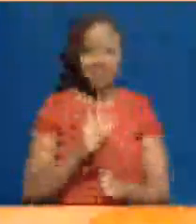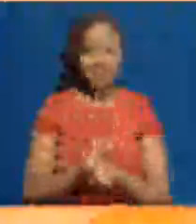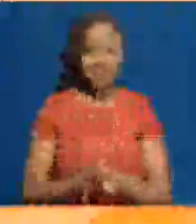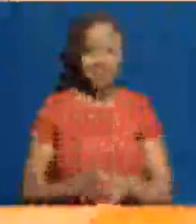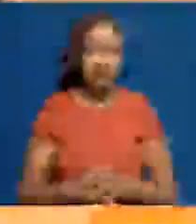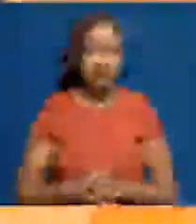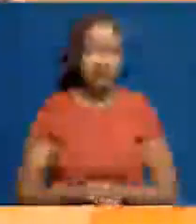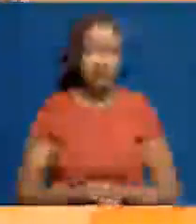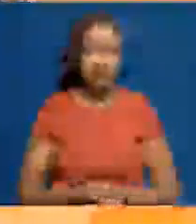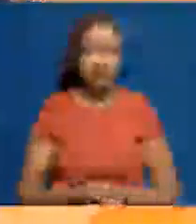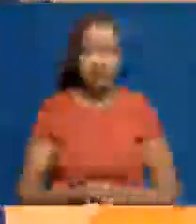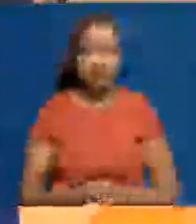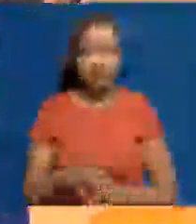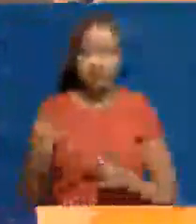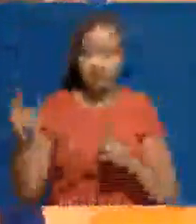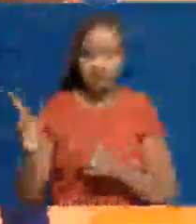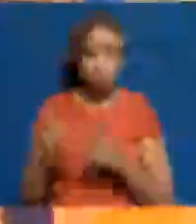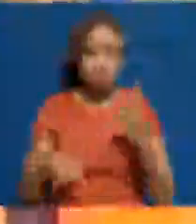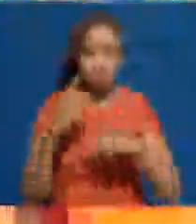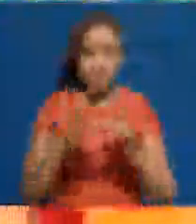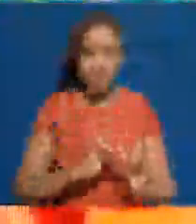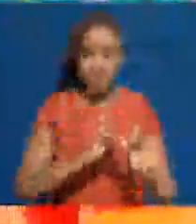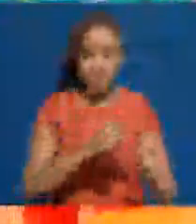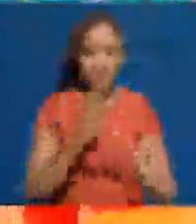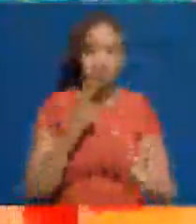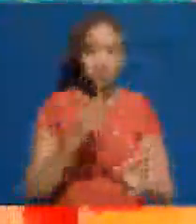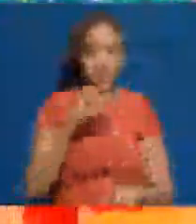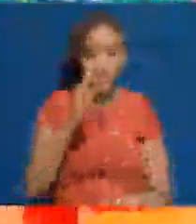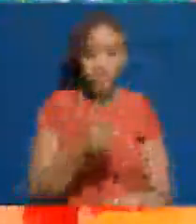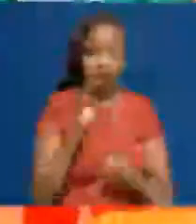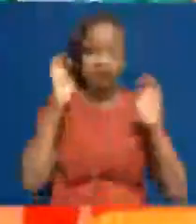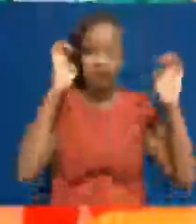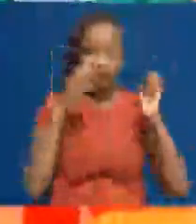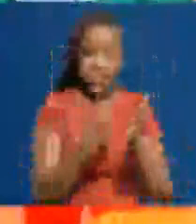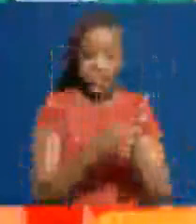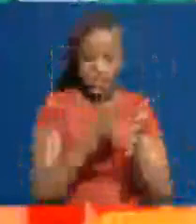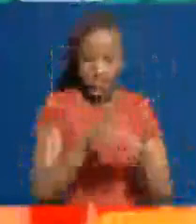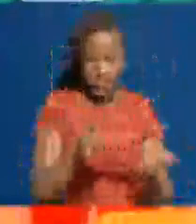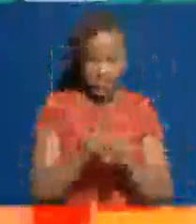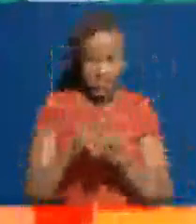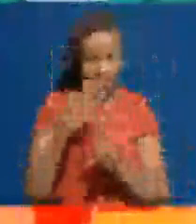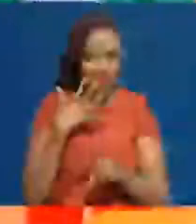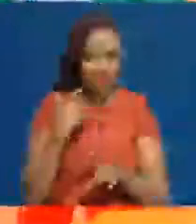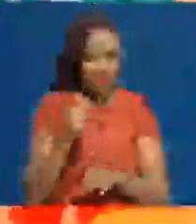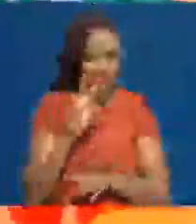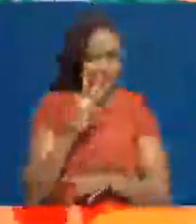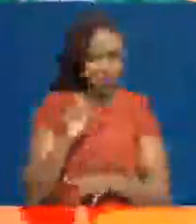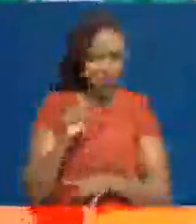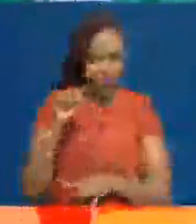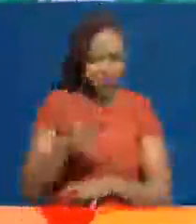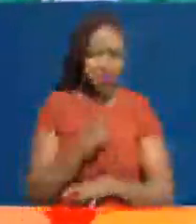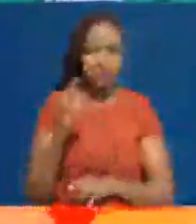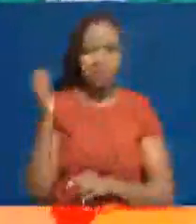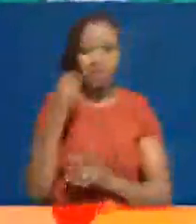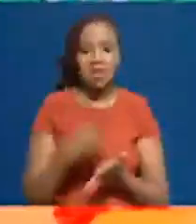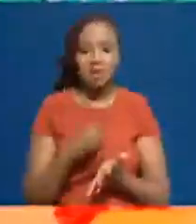The winners of the elite category took home 200,000 Ethiopian birr, which is an equivalent of 545,000 Kenya